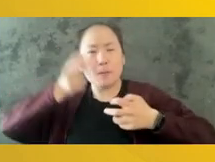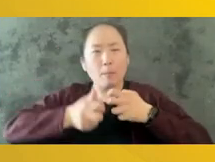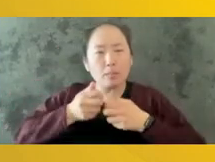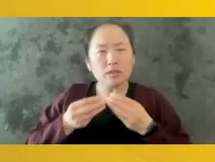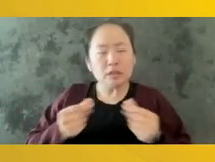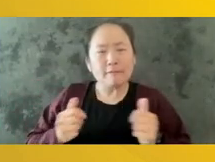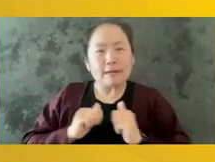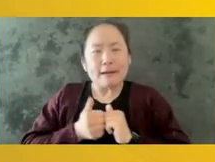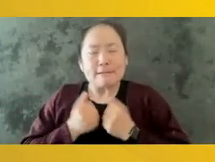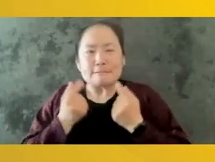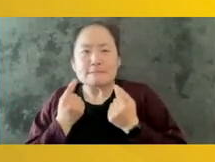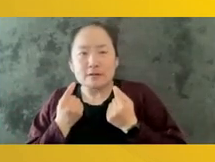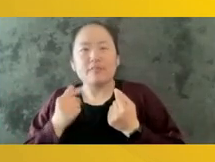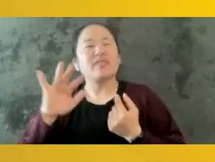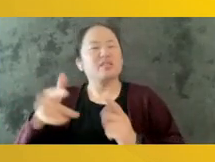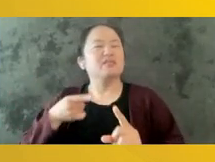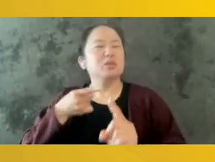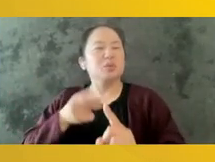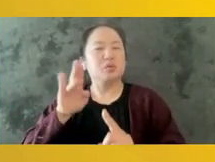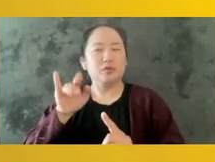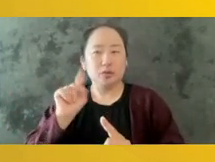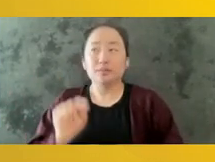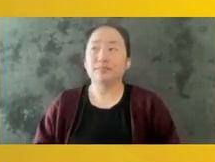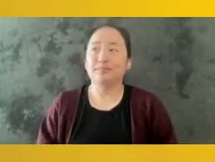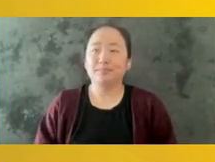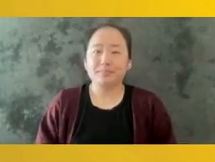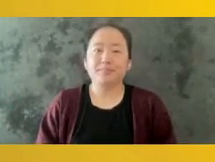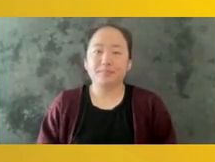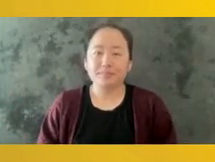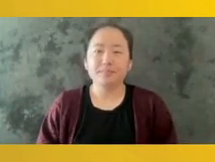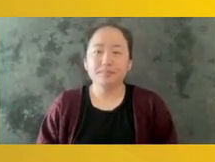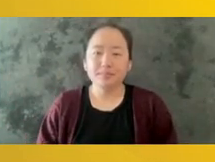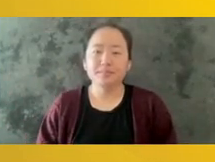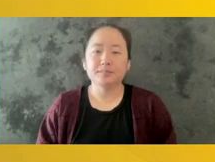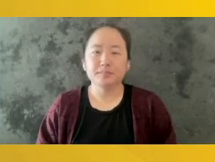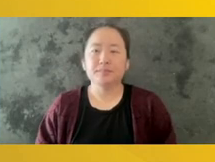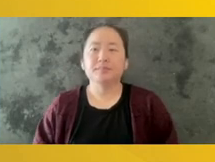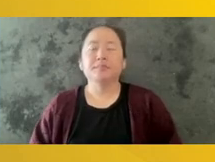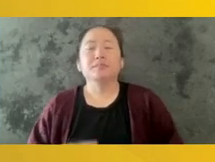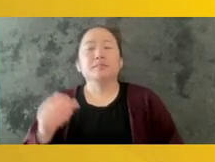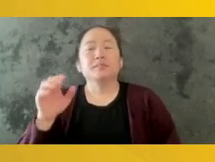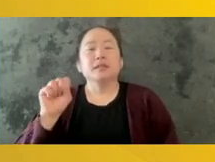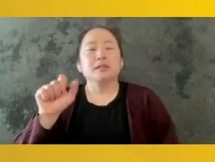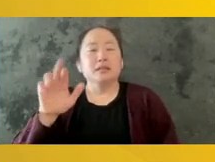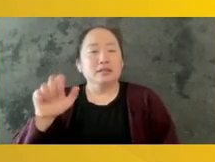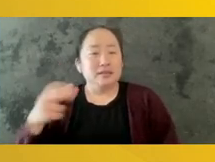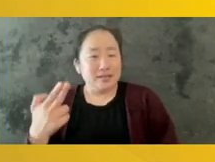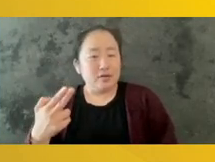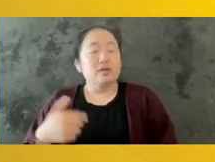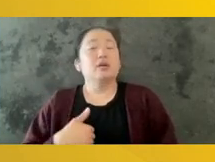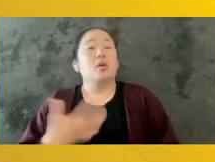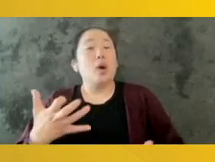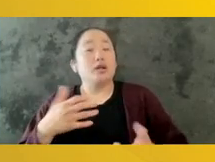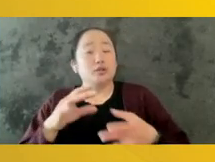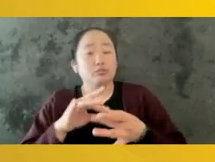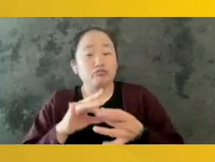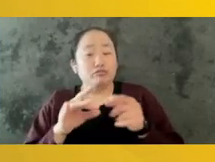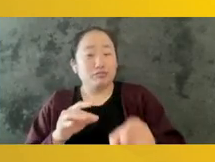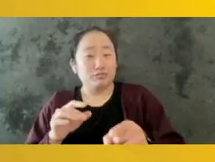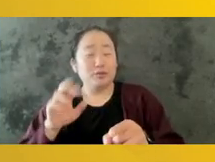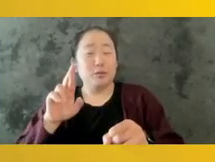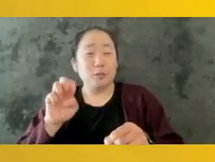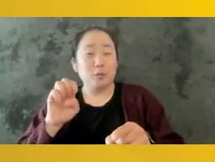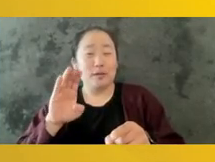is what this module is all about. I also want to mention that Rebecca said in the chat, which I definitely agree with, this is a